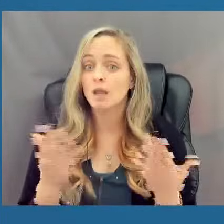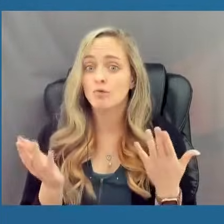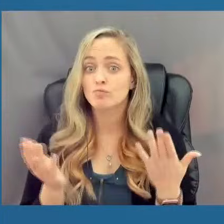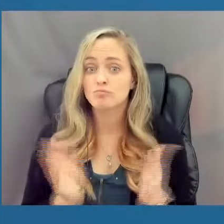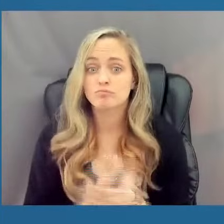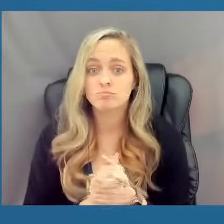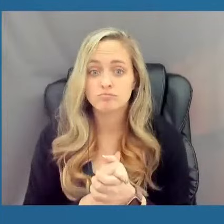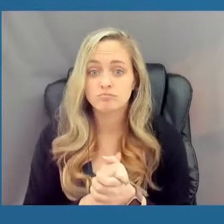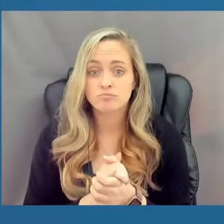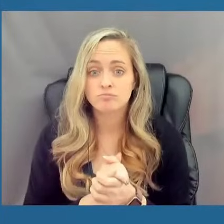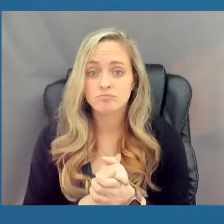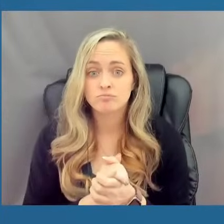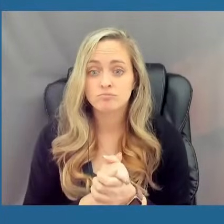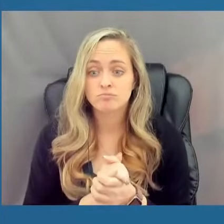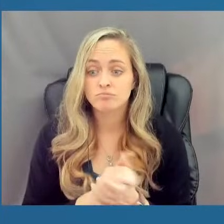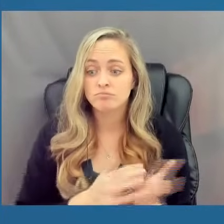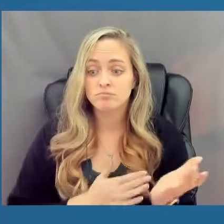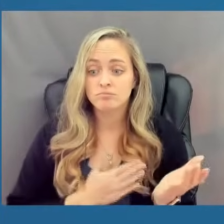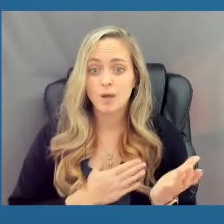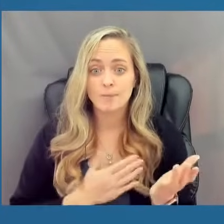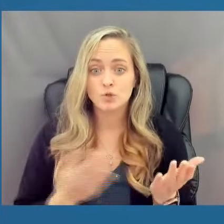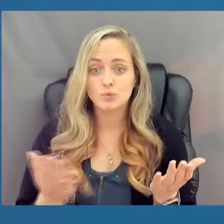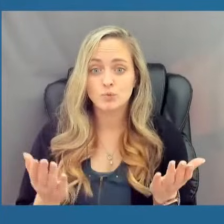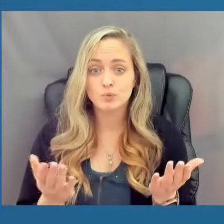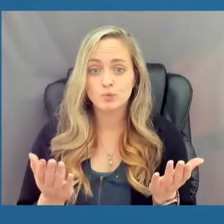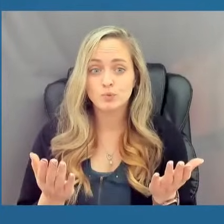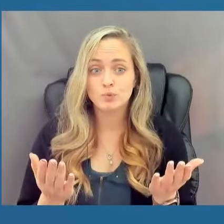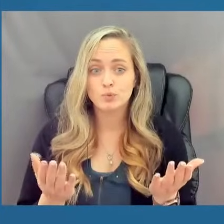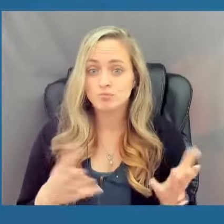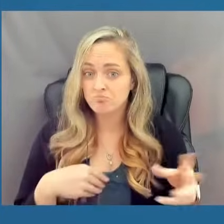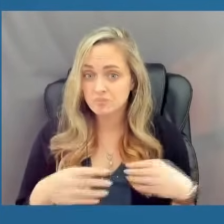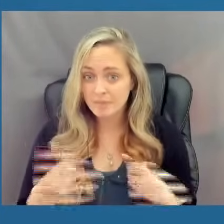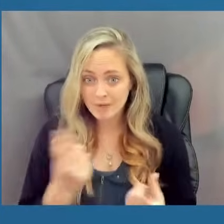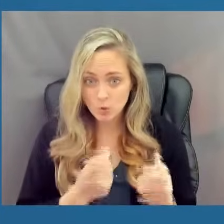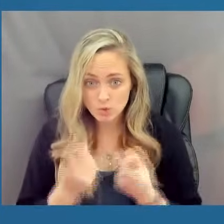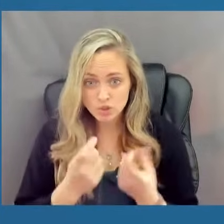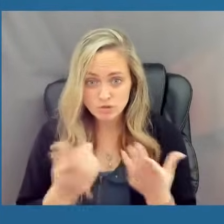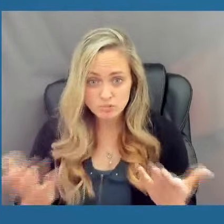that, we are happy to take any questions.